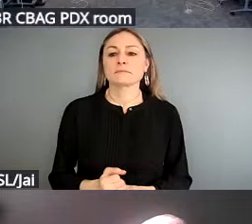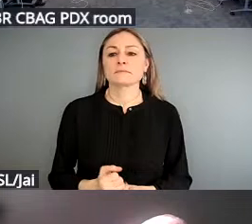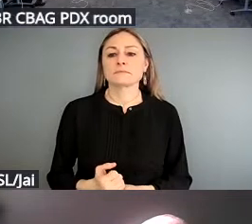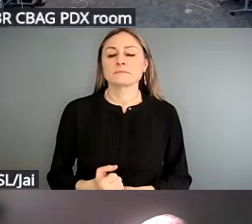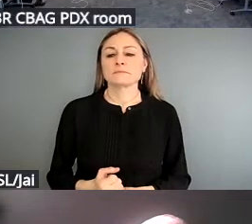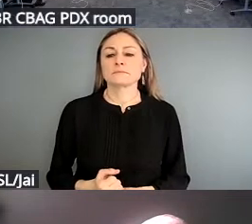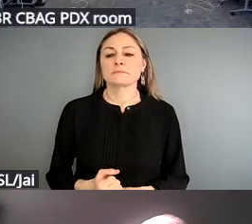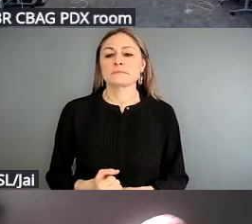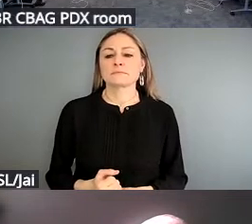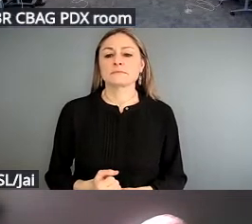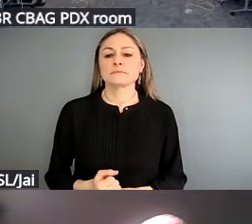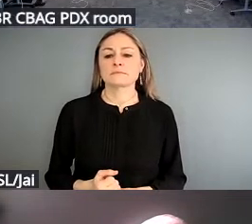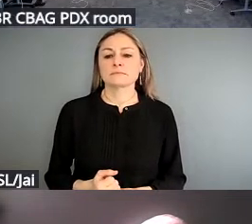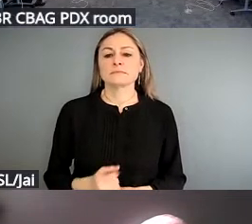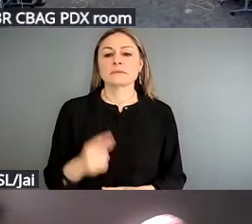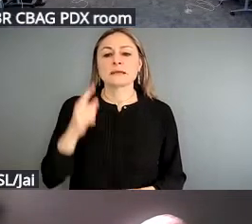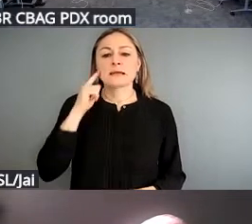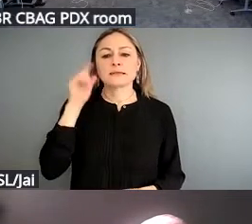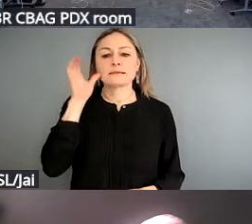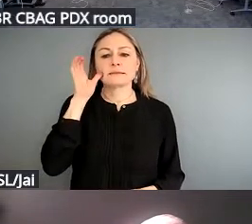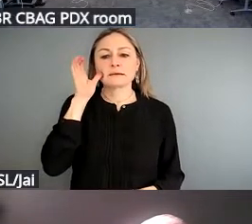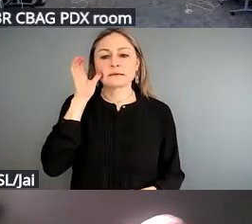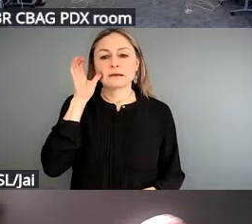I think the concept of